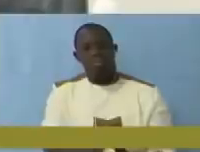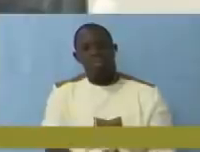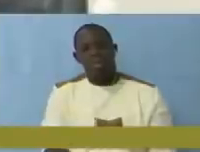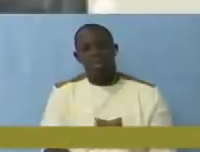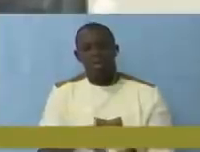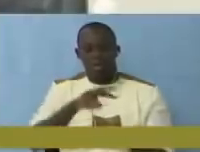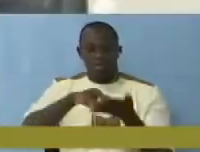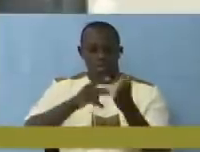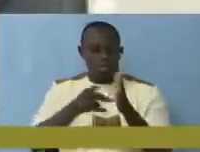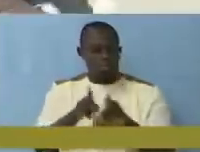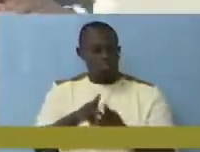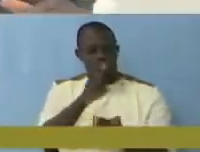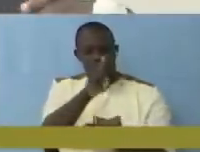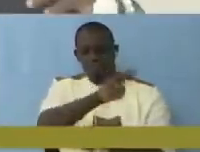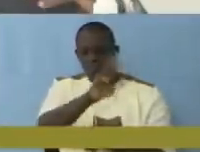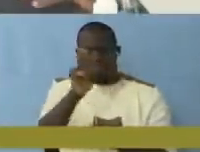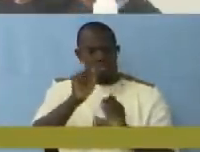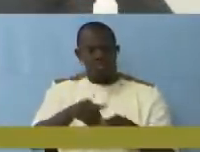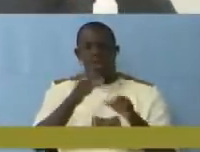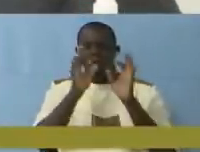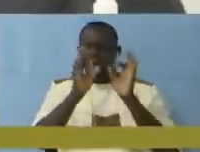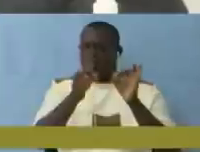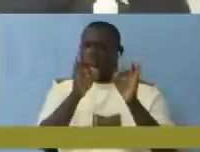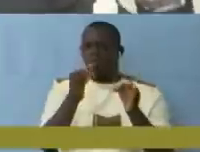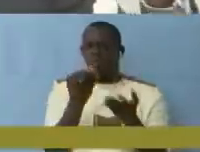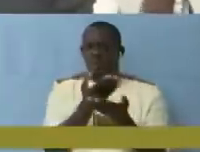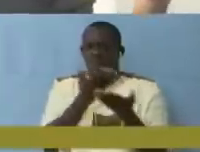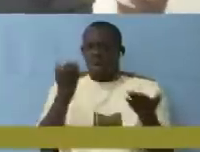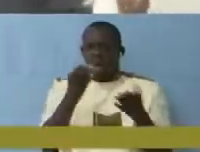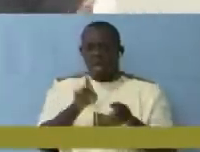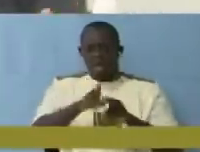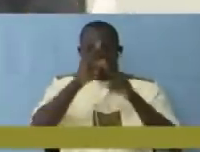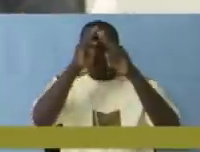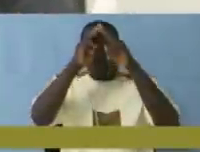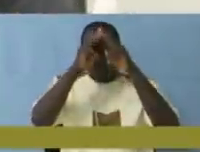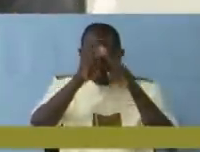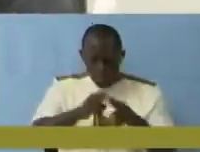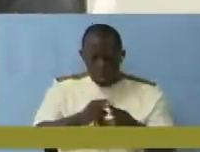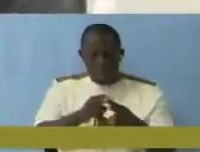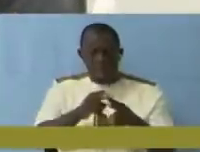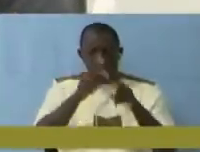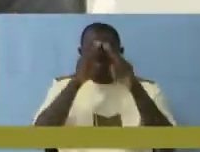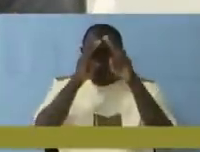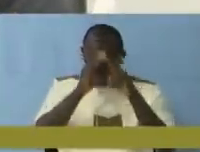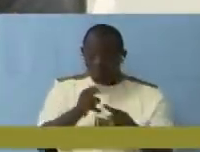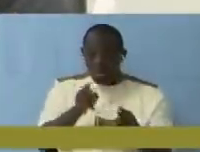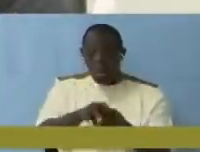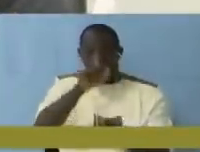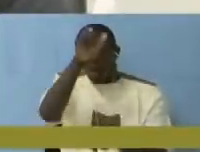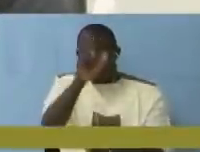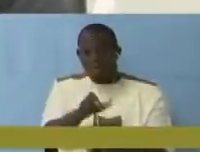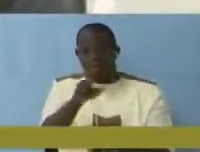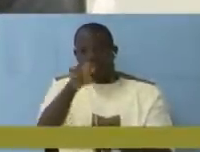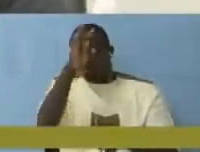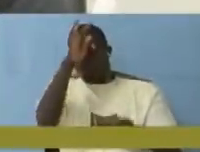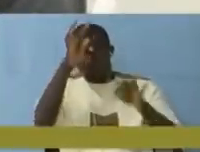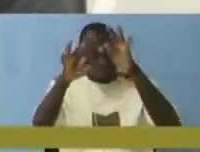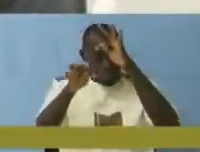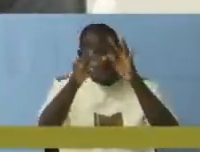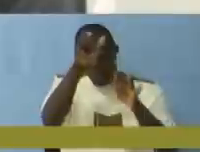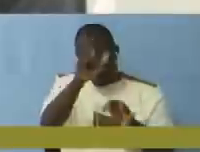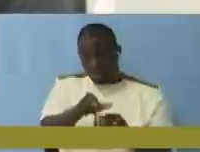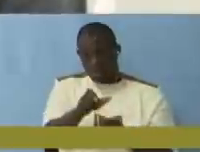is you cannot explain why respectable strangers atum mola me alon ko dum tam buñaari